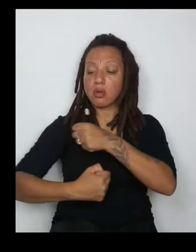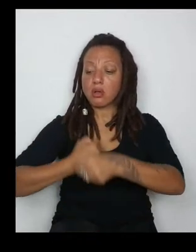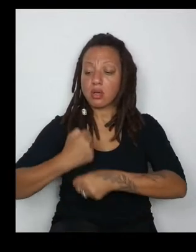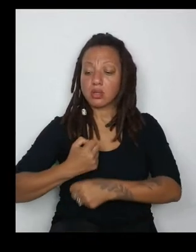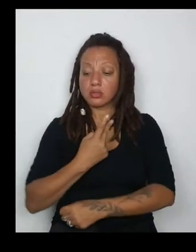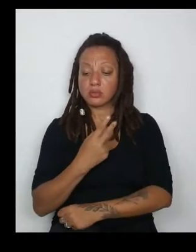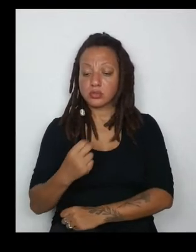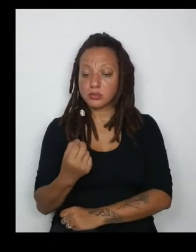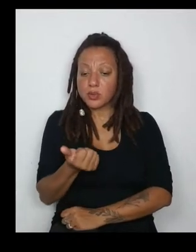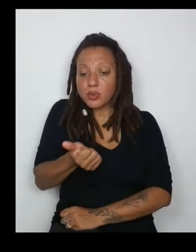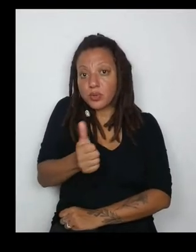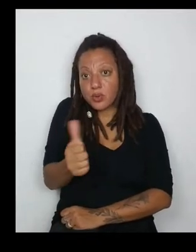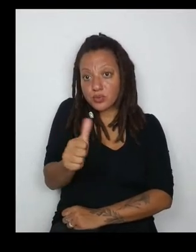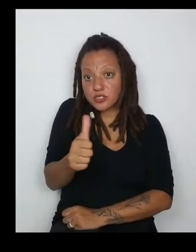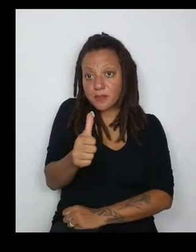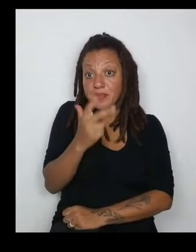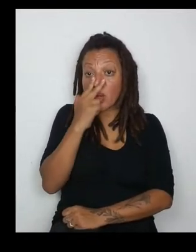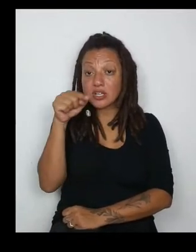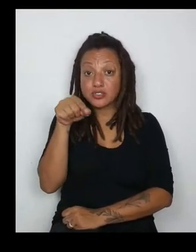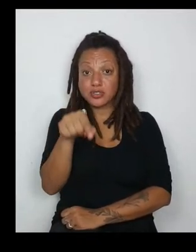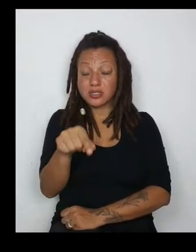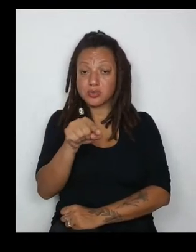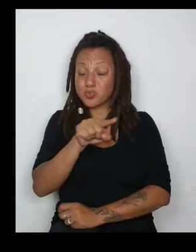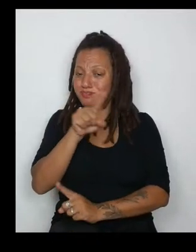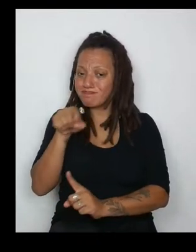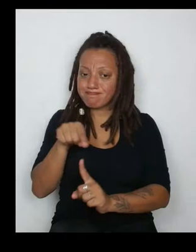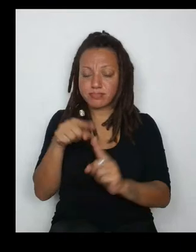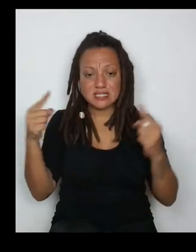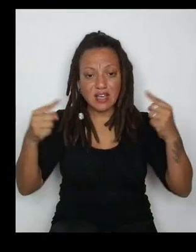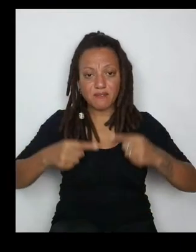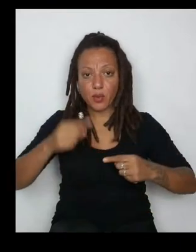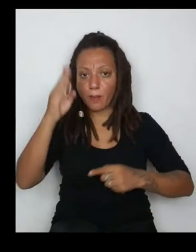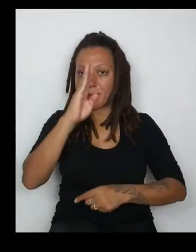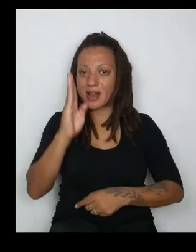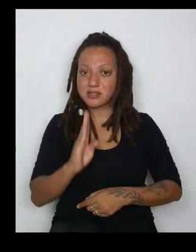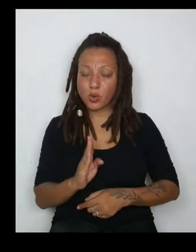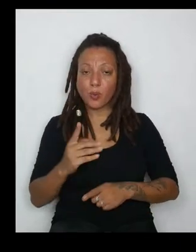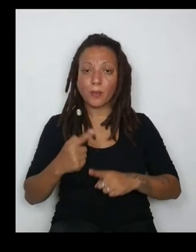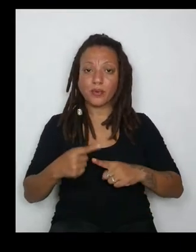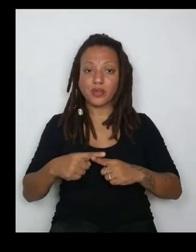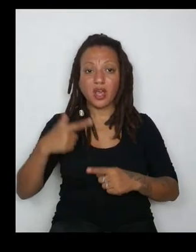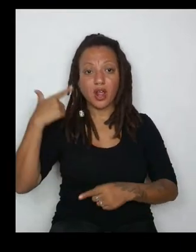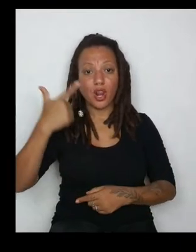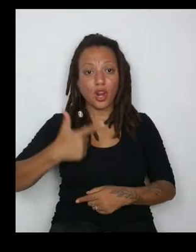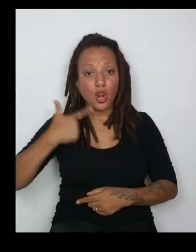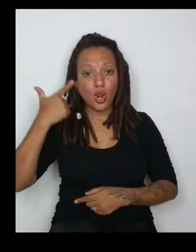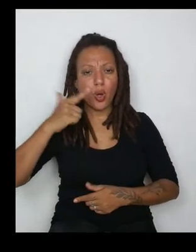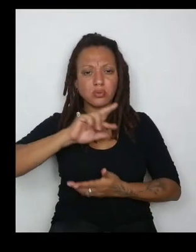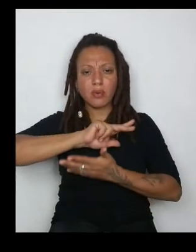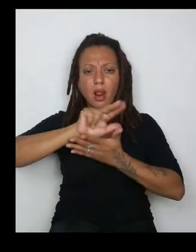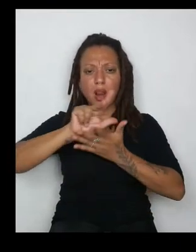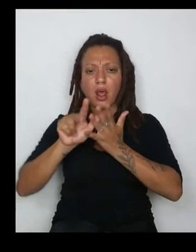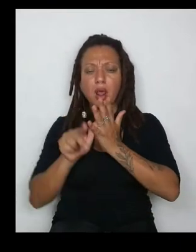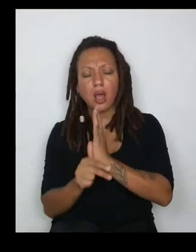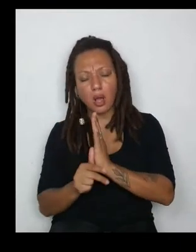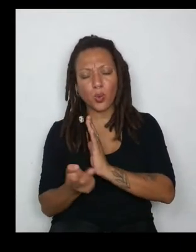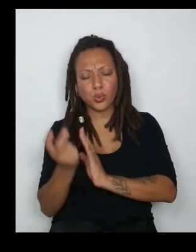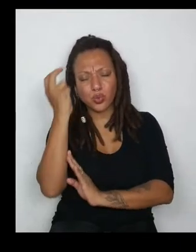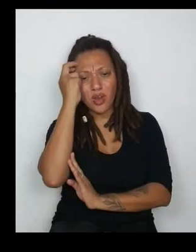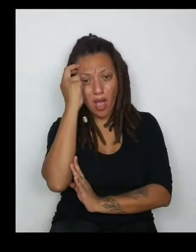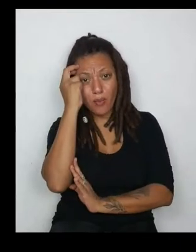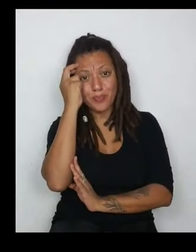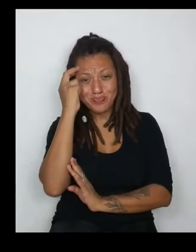it in multicultural london in cosmopolitan london in which um questions and sensitivities